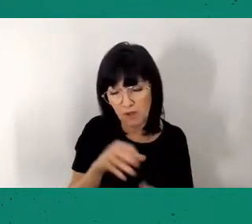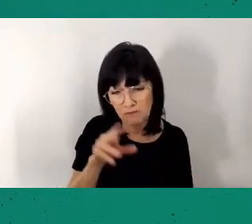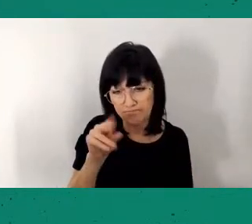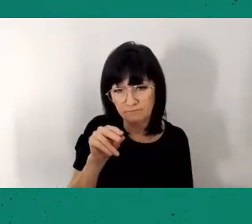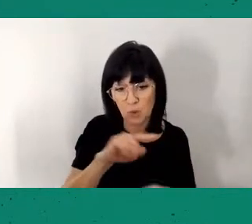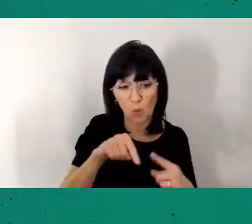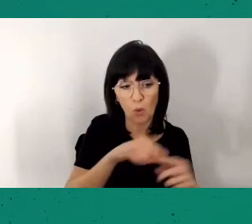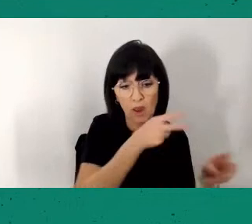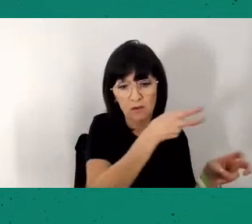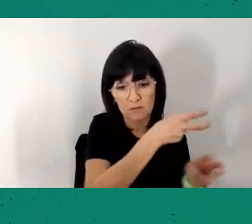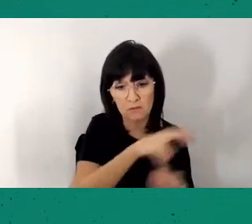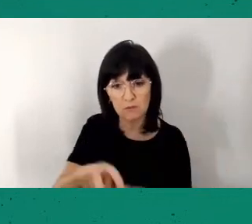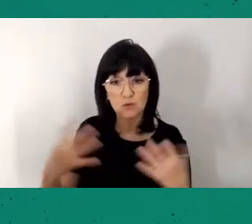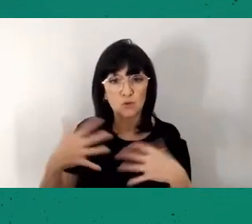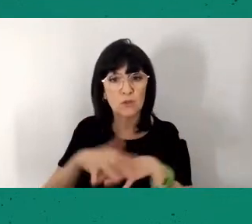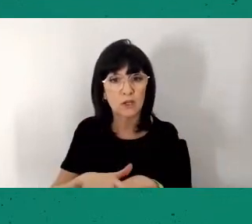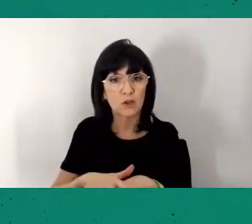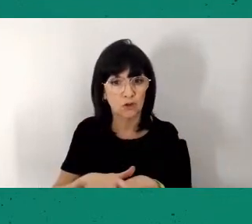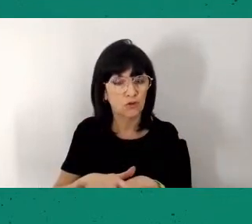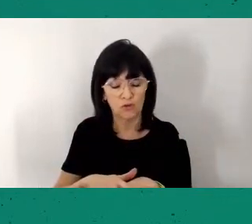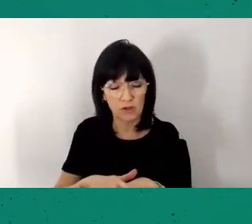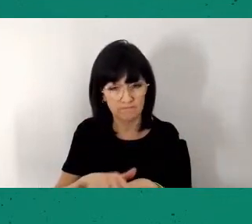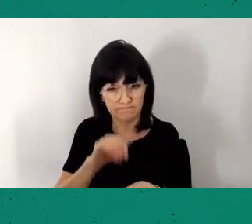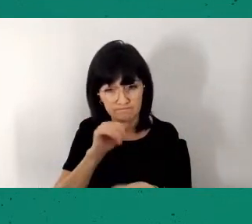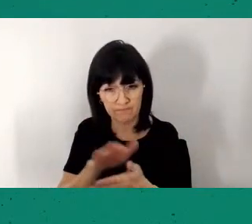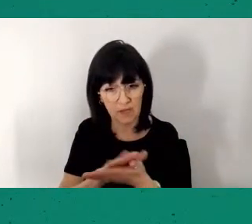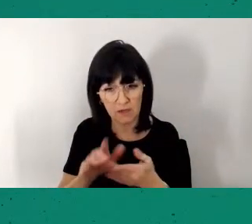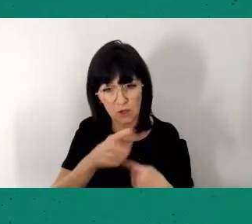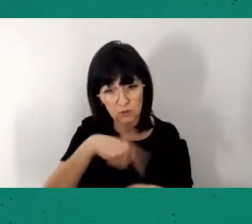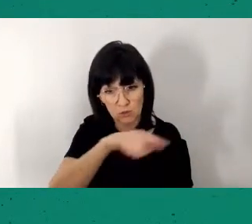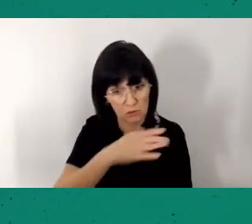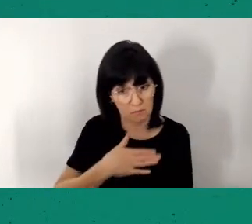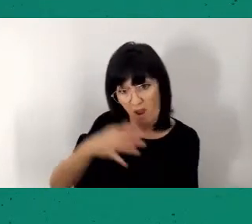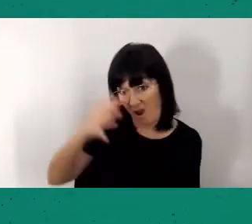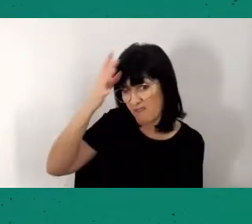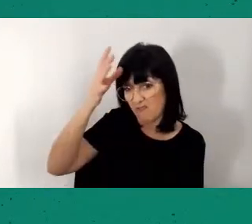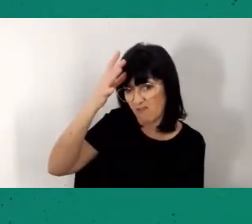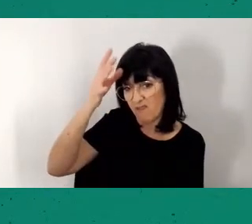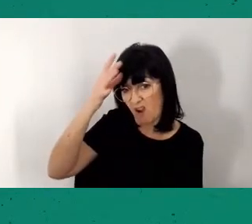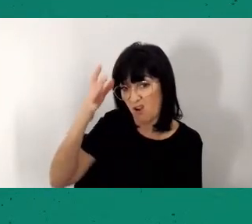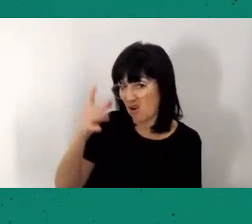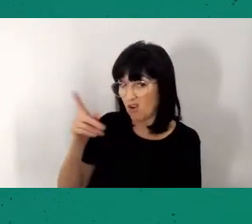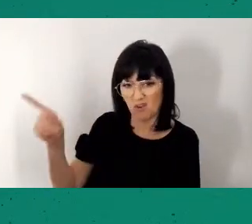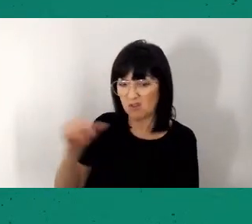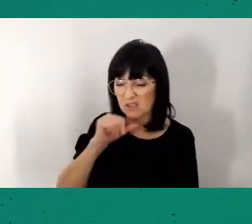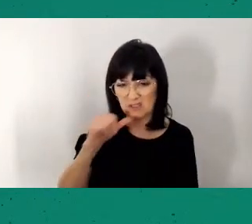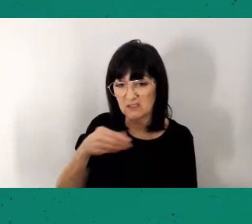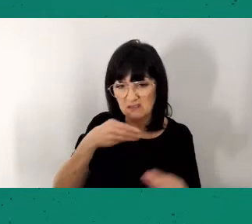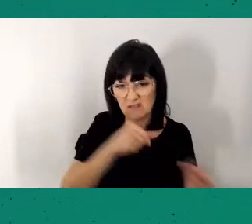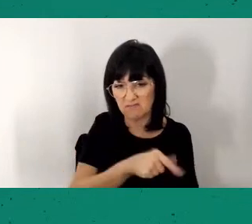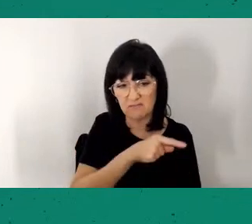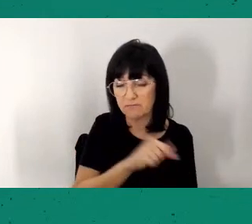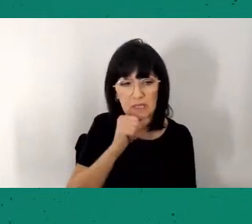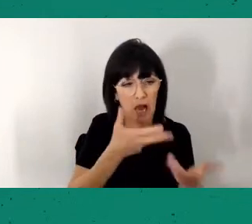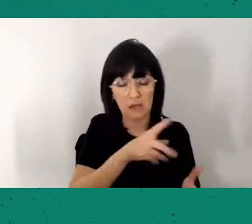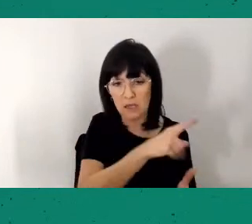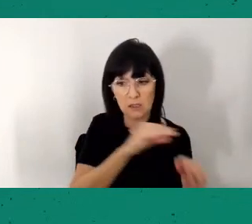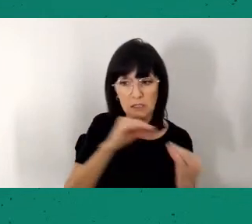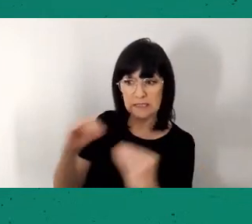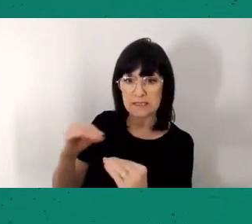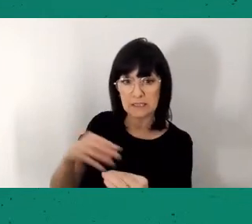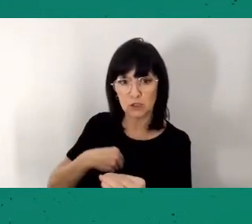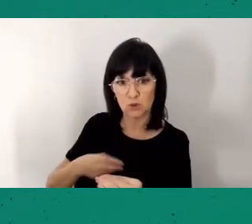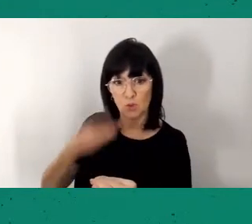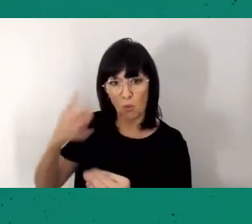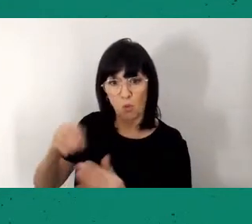integration. My father, as an example, was not treated very well. They wouldn't let him teach white students, and